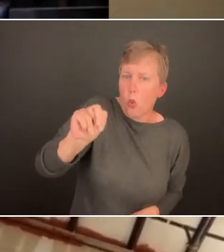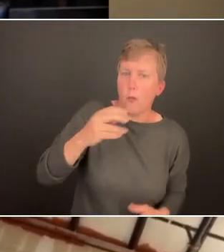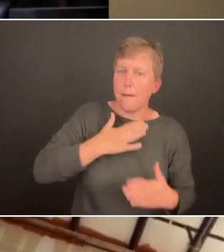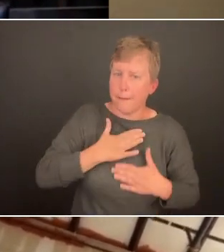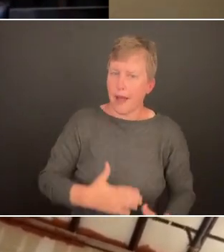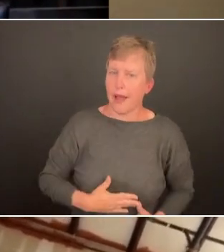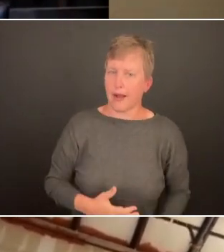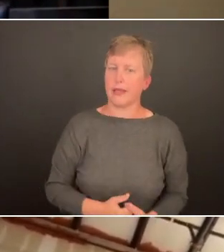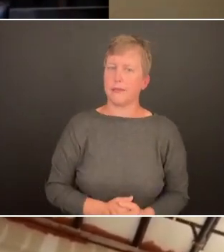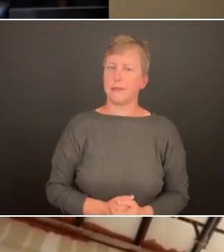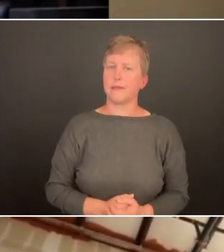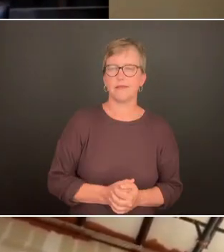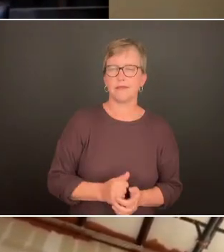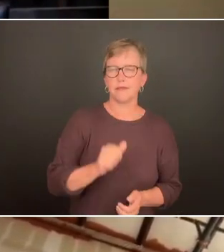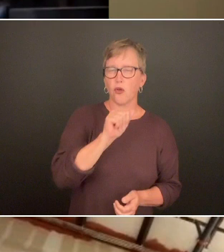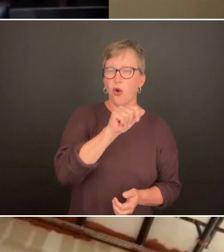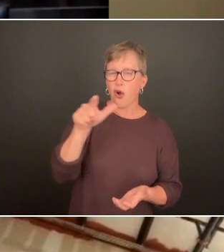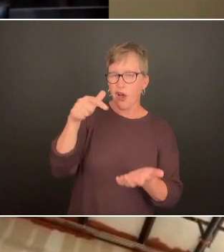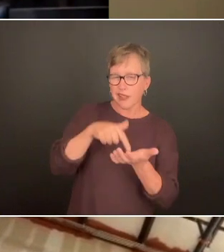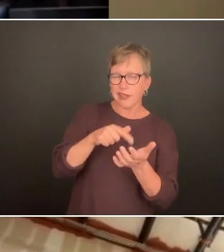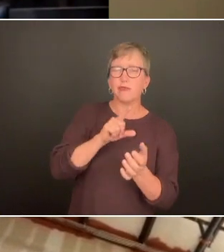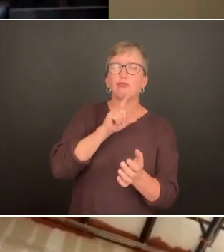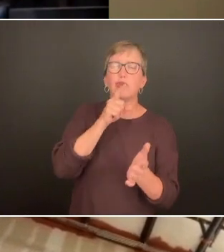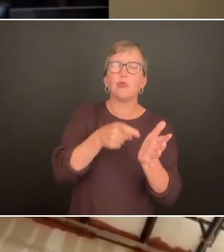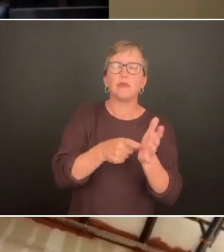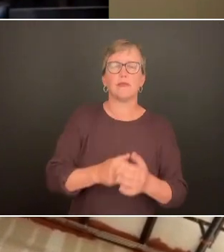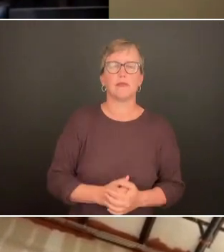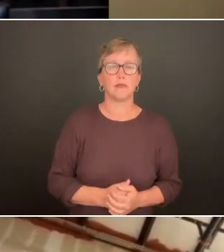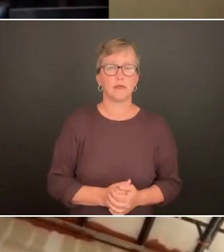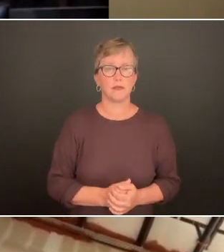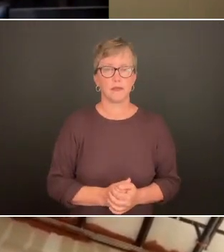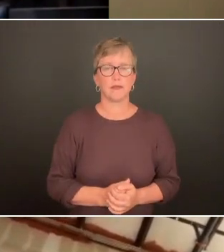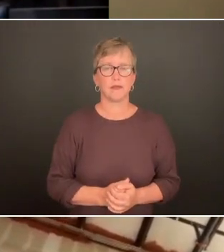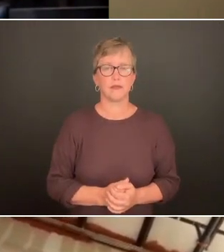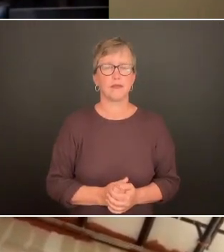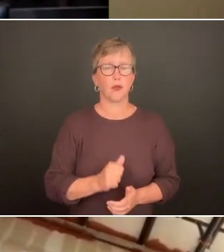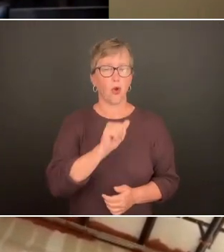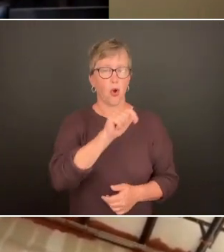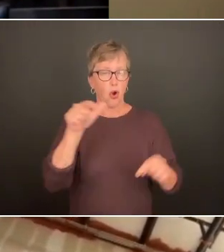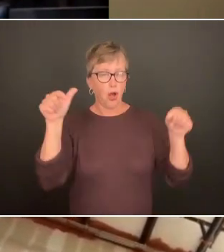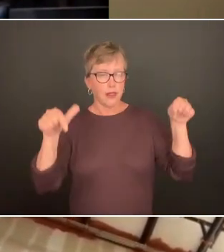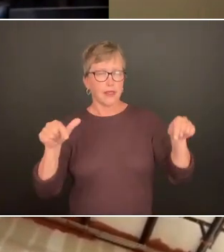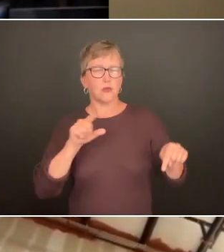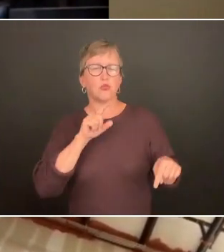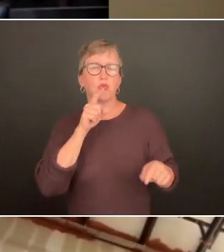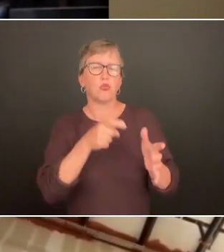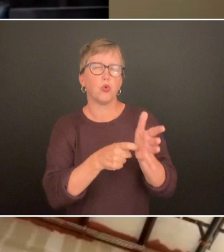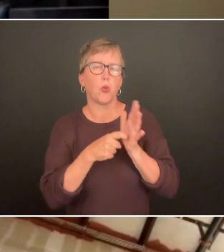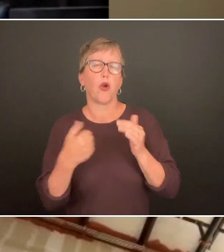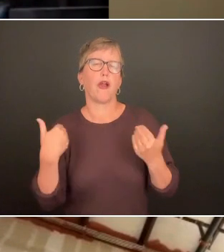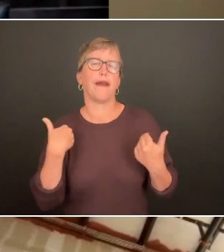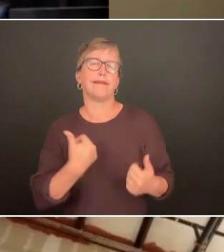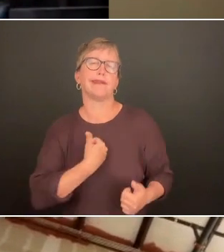body. Mhm. So, you know, in some of this comes with some self-esteem and